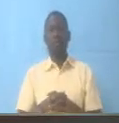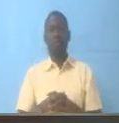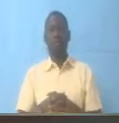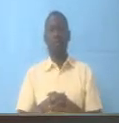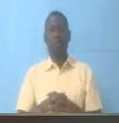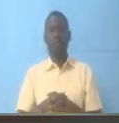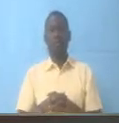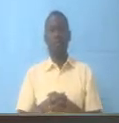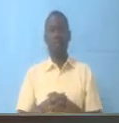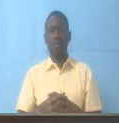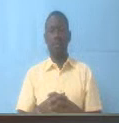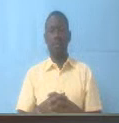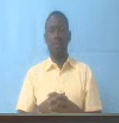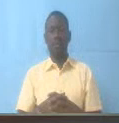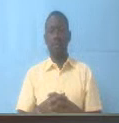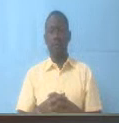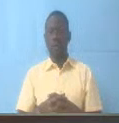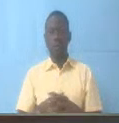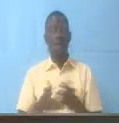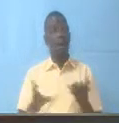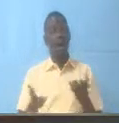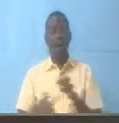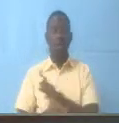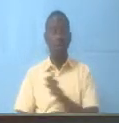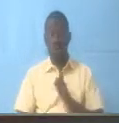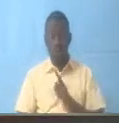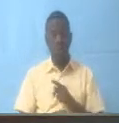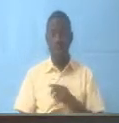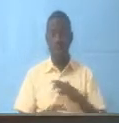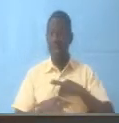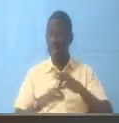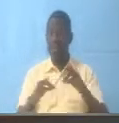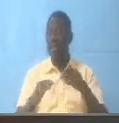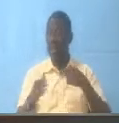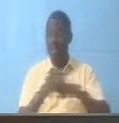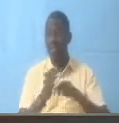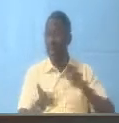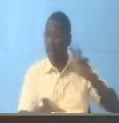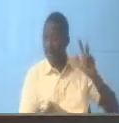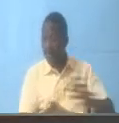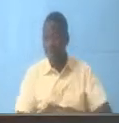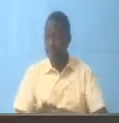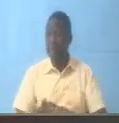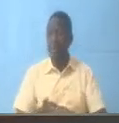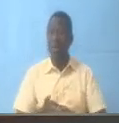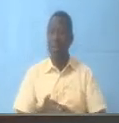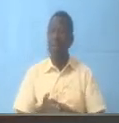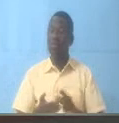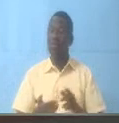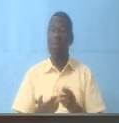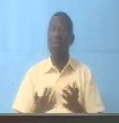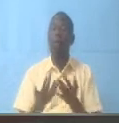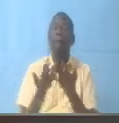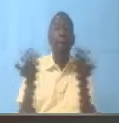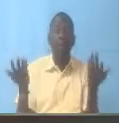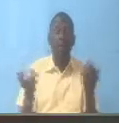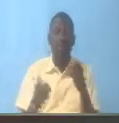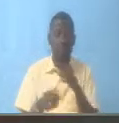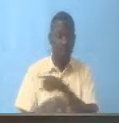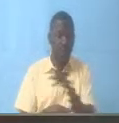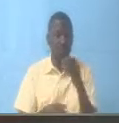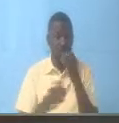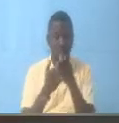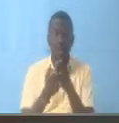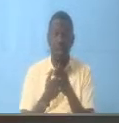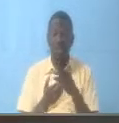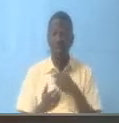We were interested in evidence. So although a lot of them said they didn't go directly and mention his